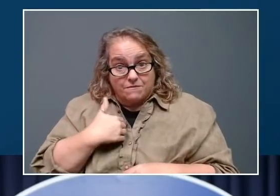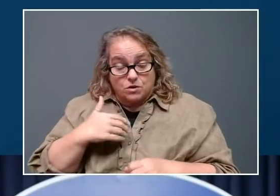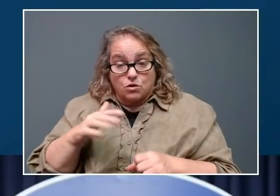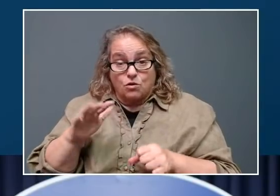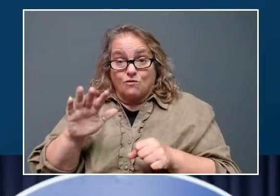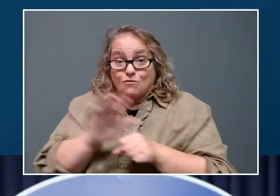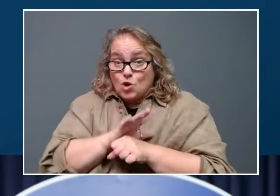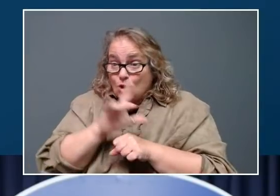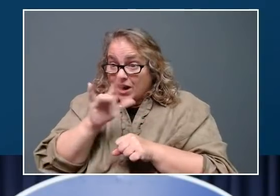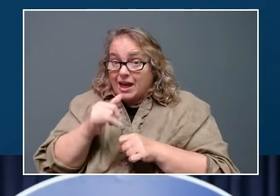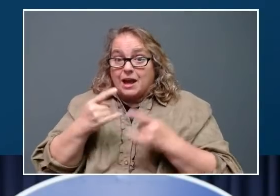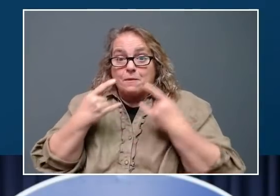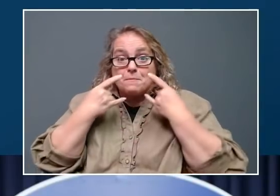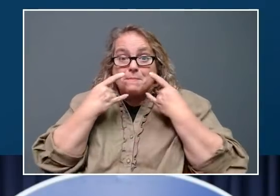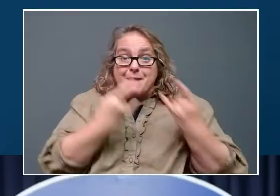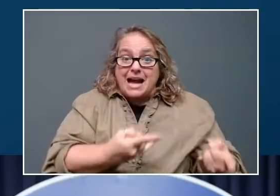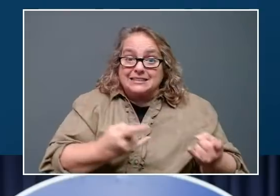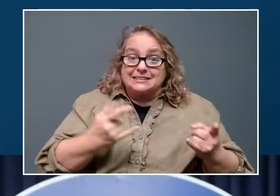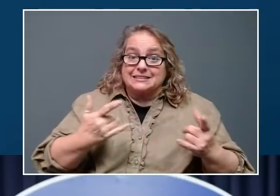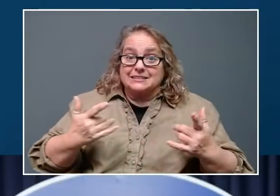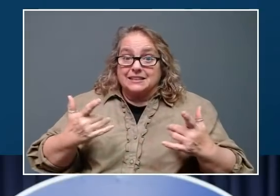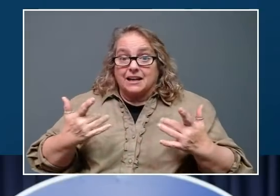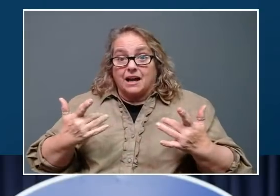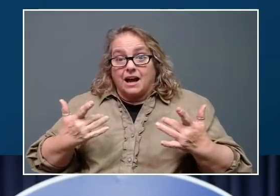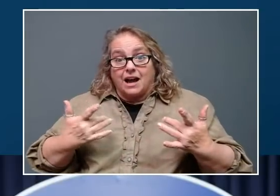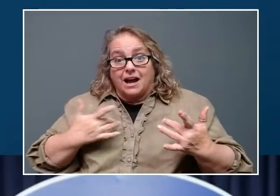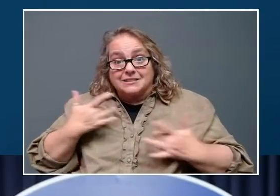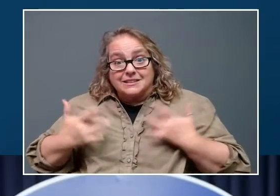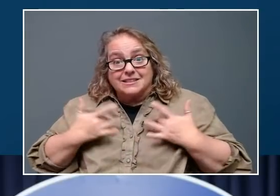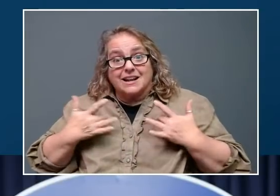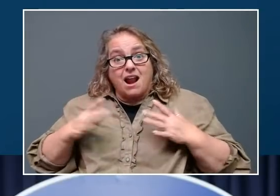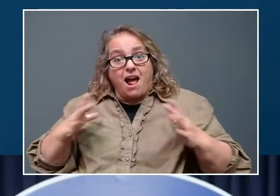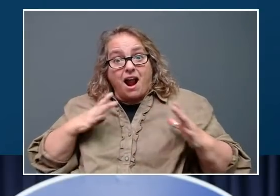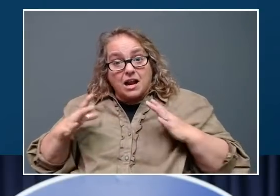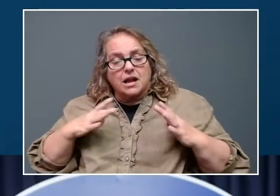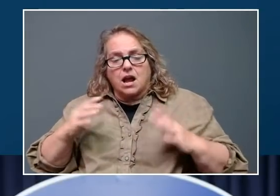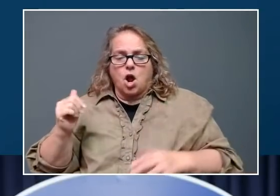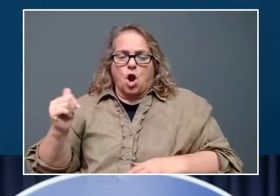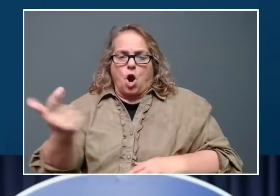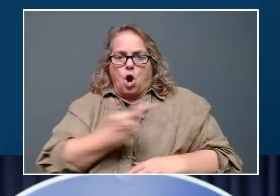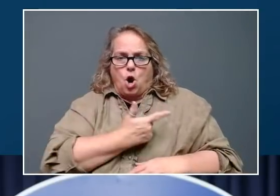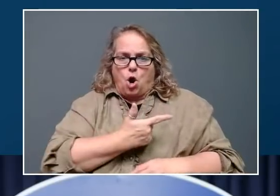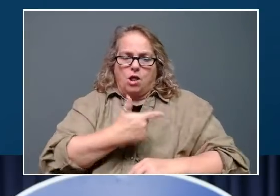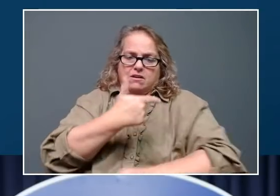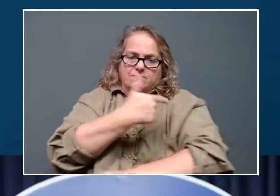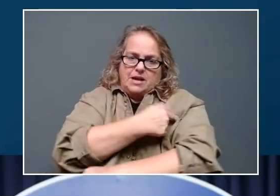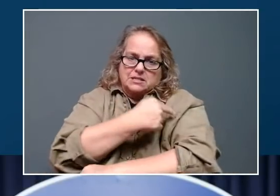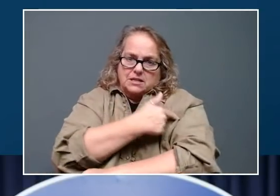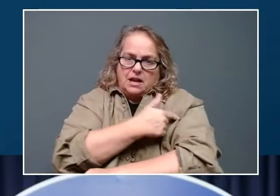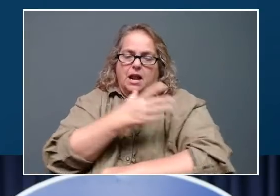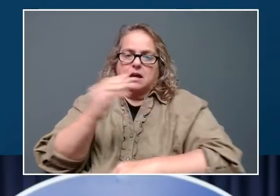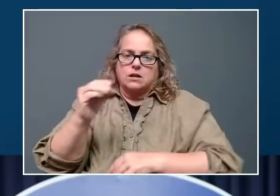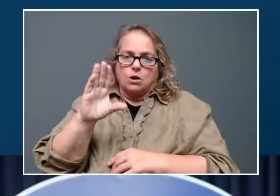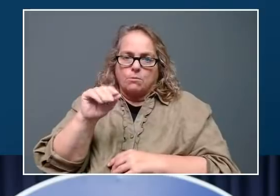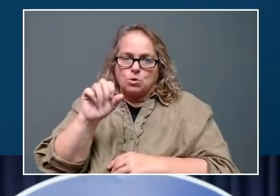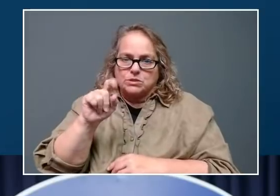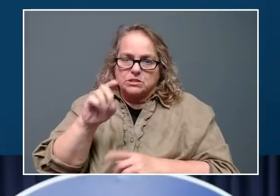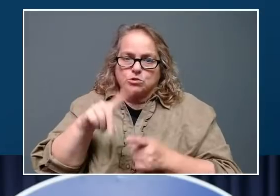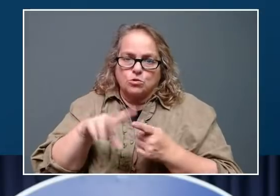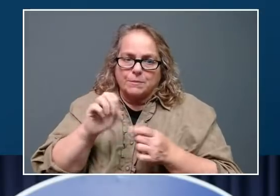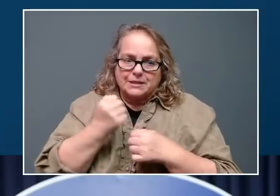celebration, we need everybody vaccinated and boosted for it to be safe. And